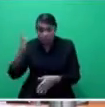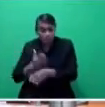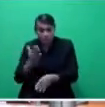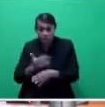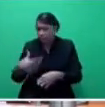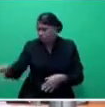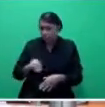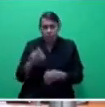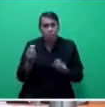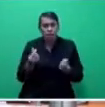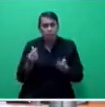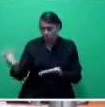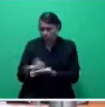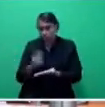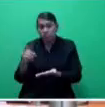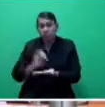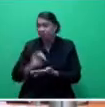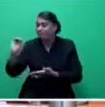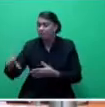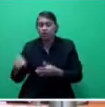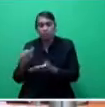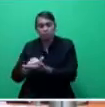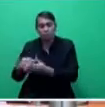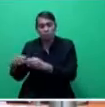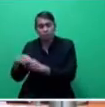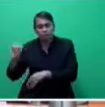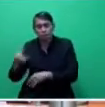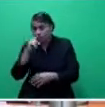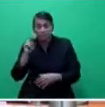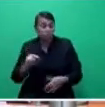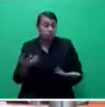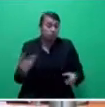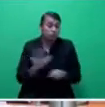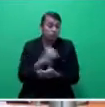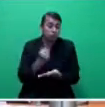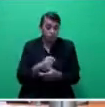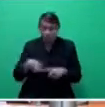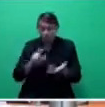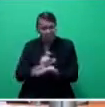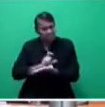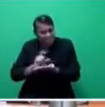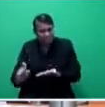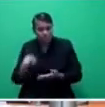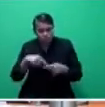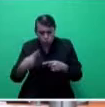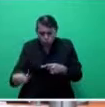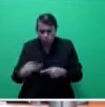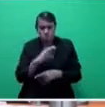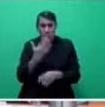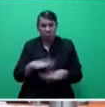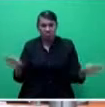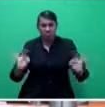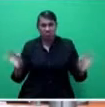process, that people need to verify when they get their employment benefits to say that they continue to be unemployed. So I wanted to highlight that, Mr. Speaker, sir,